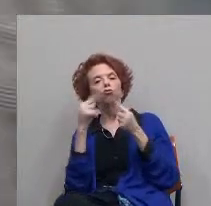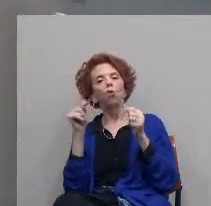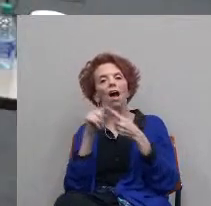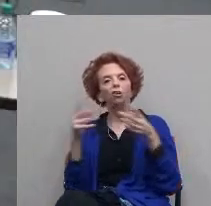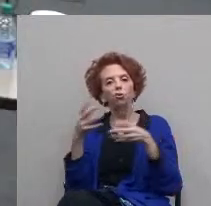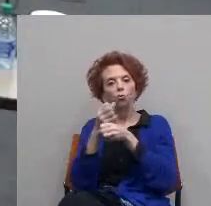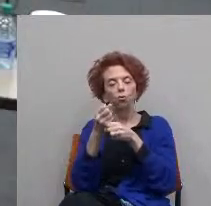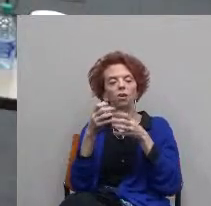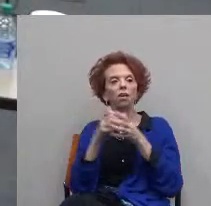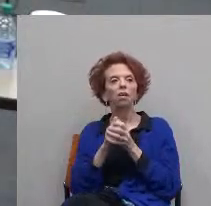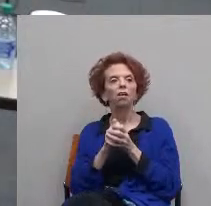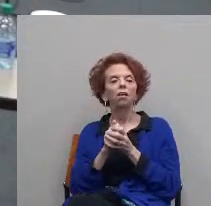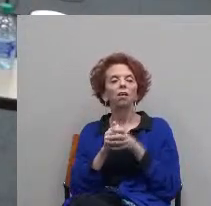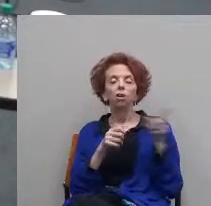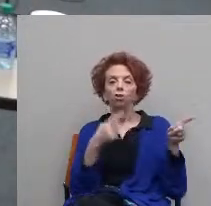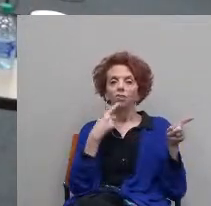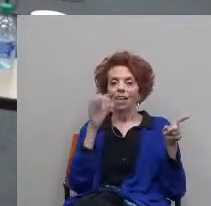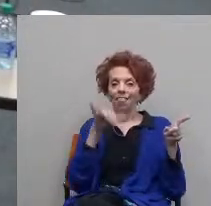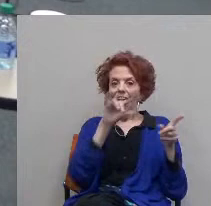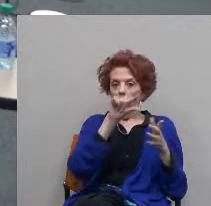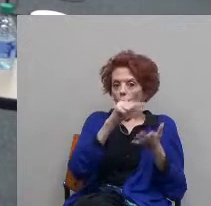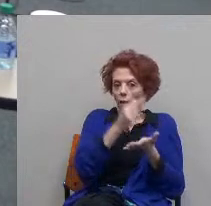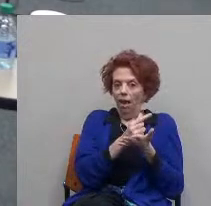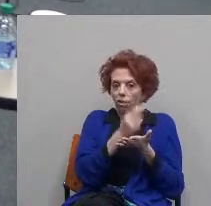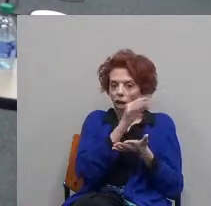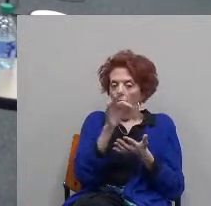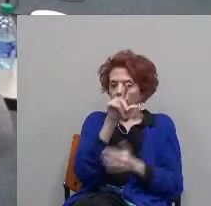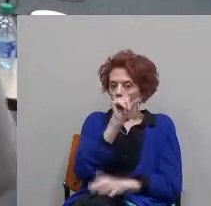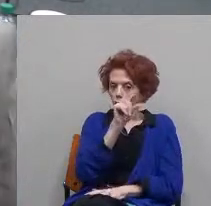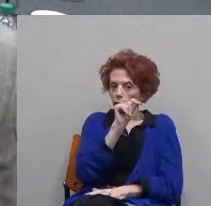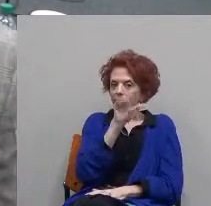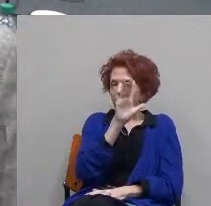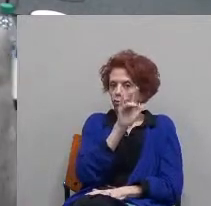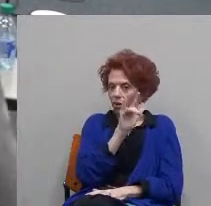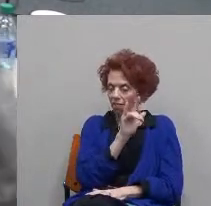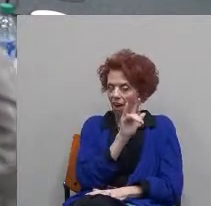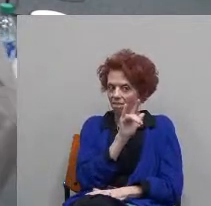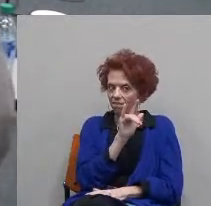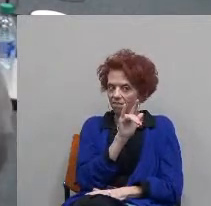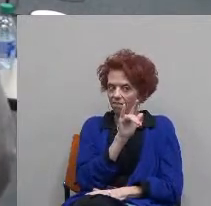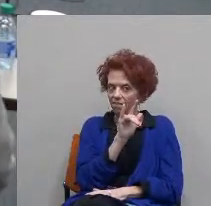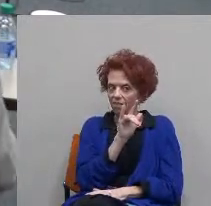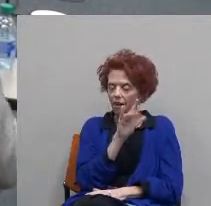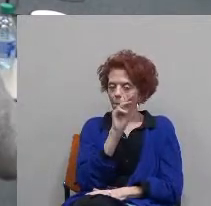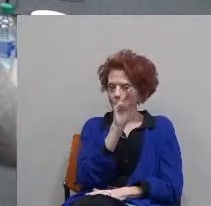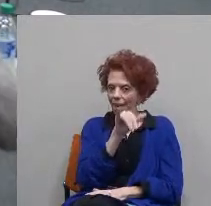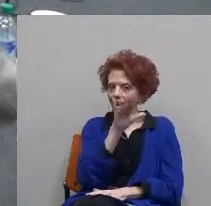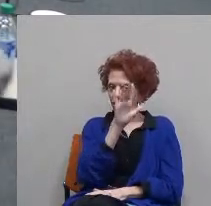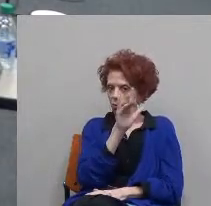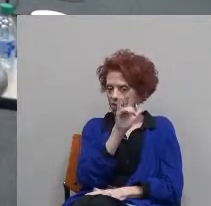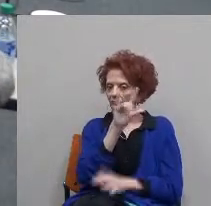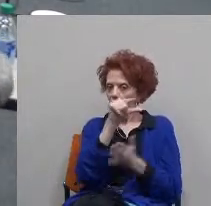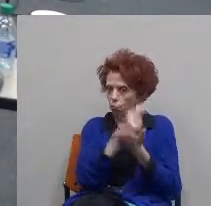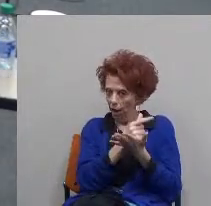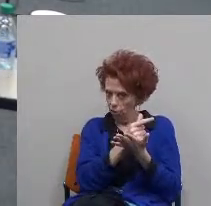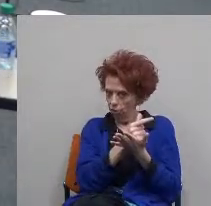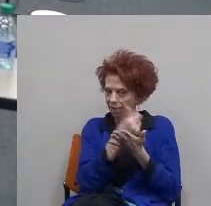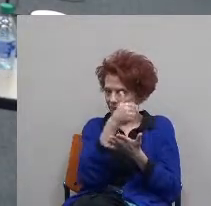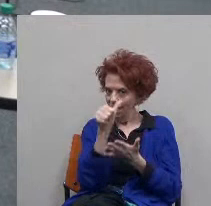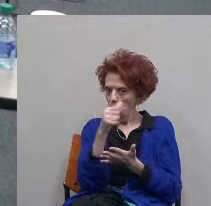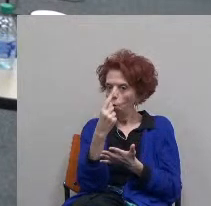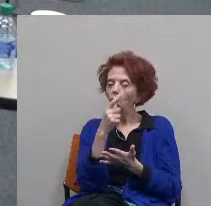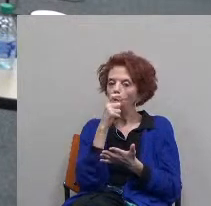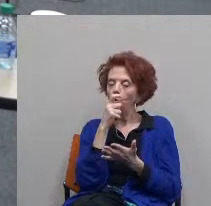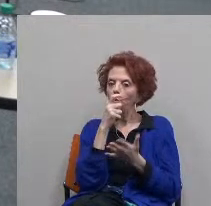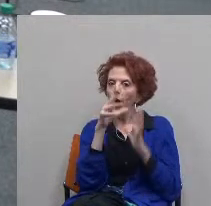simplify, are you saying that the graduates of 2025, May of 2025,